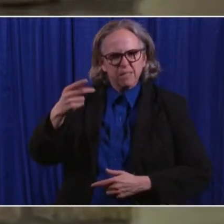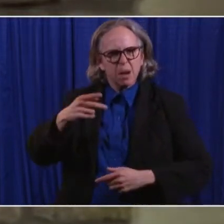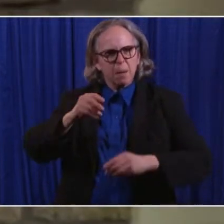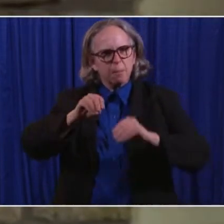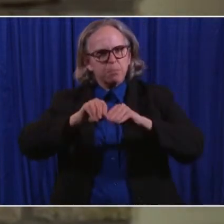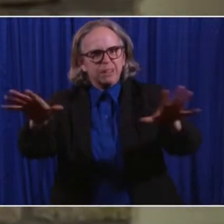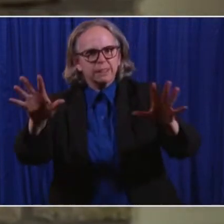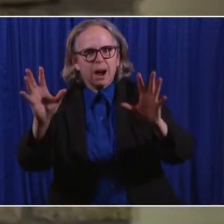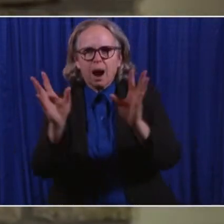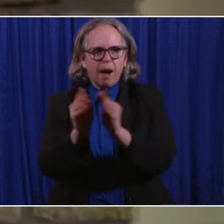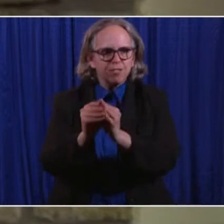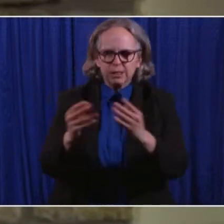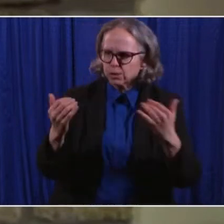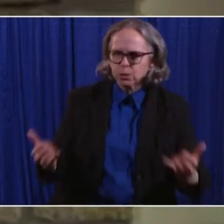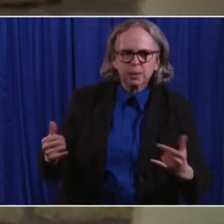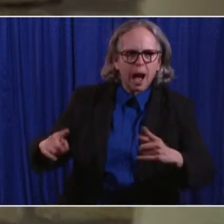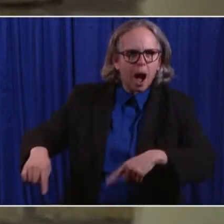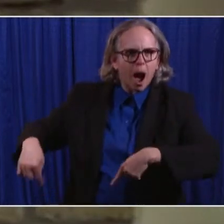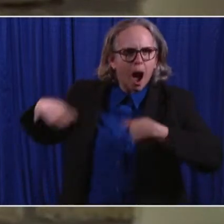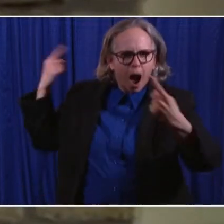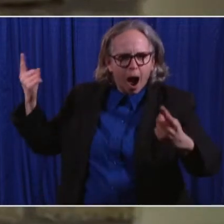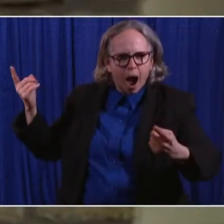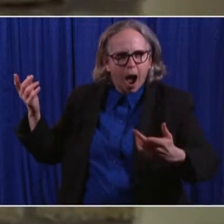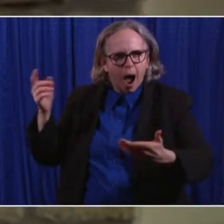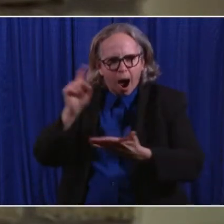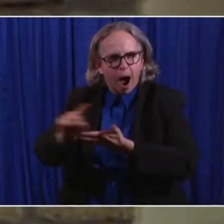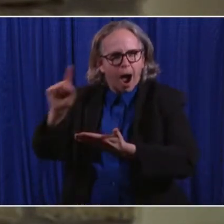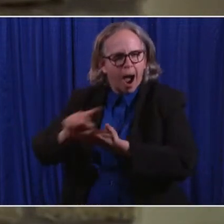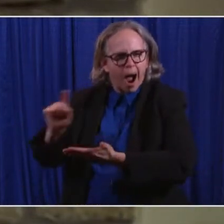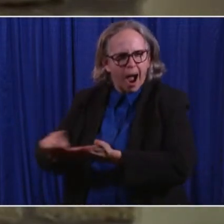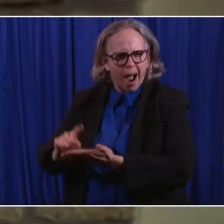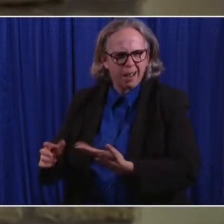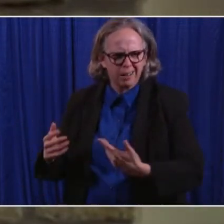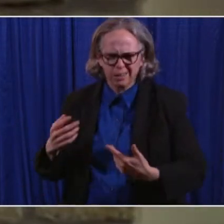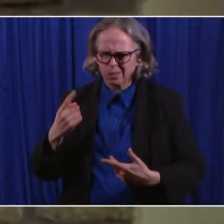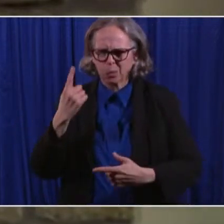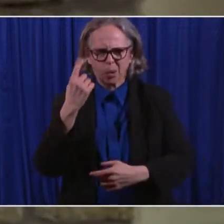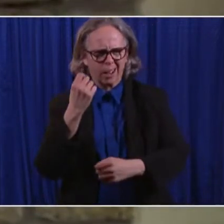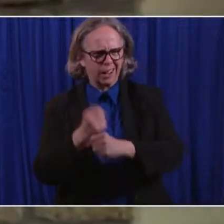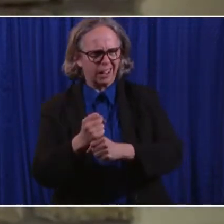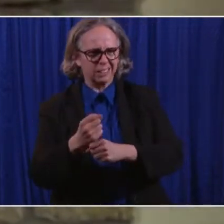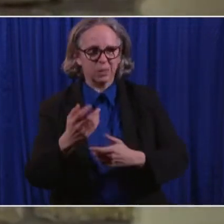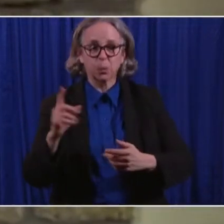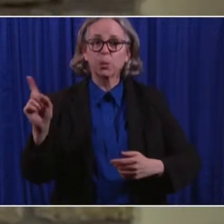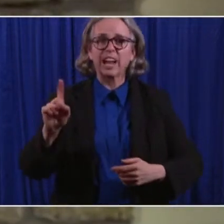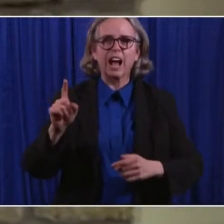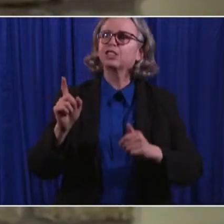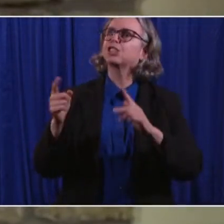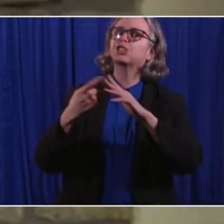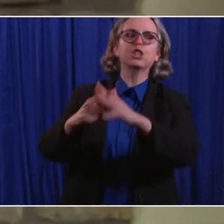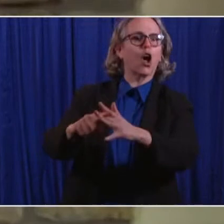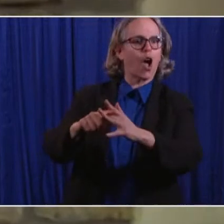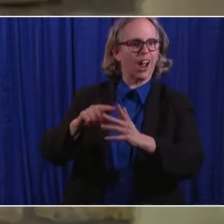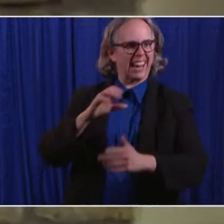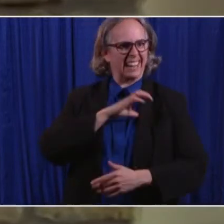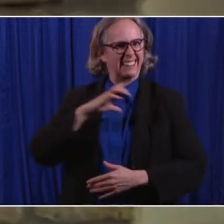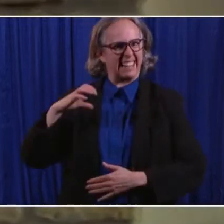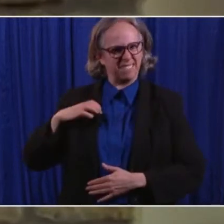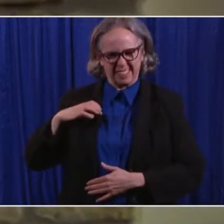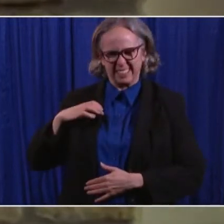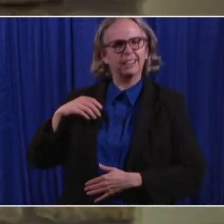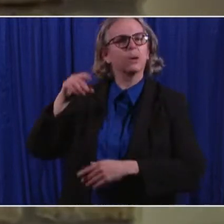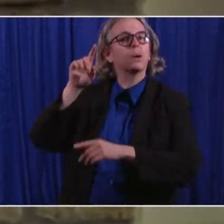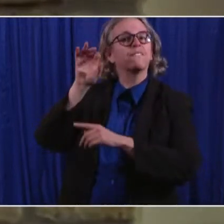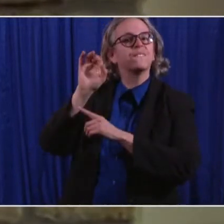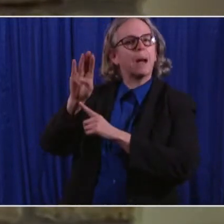the pandemic began, just a little over a year ago. The first one was in Cleveland on February 27th